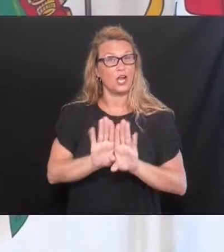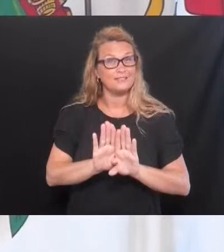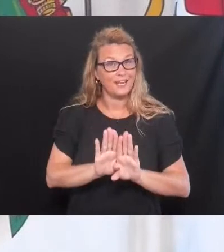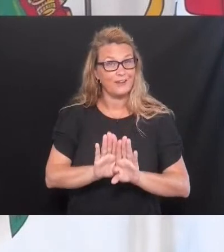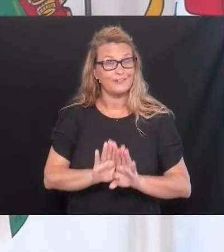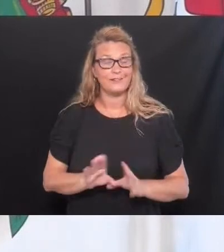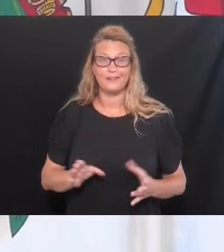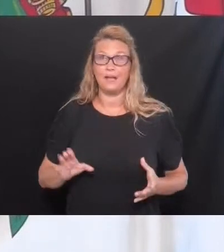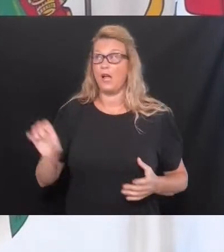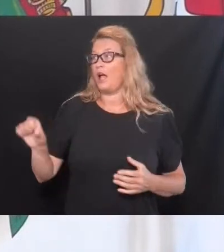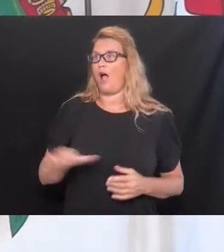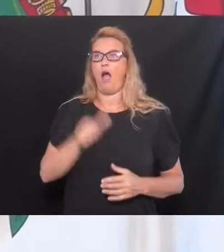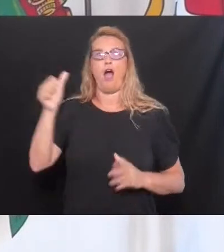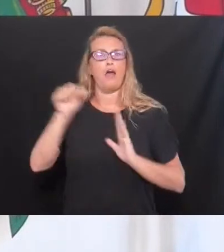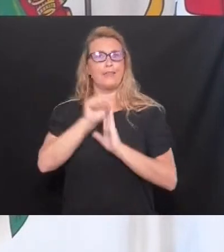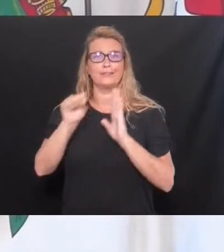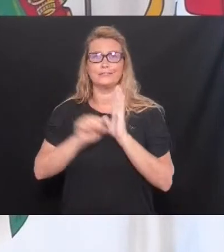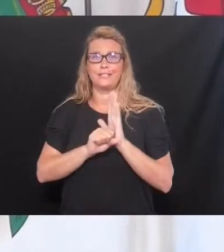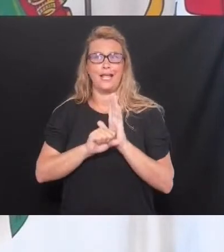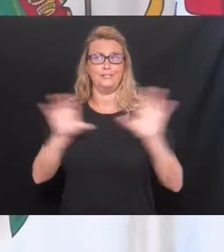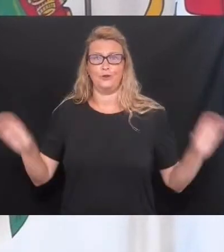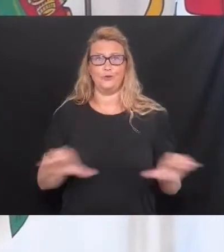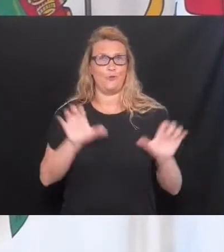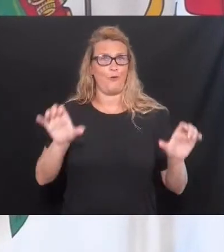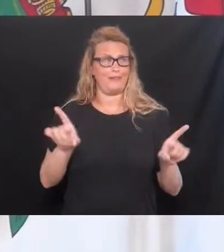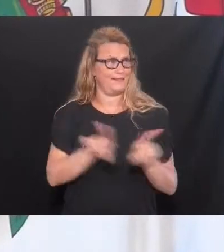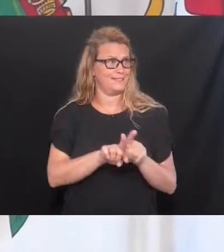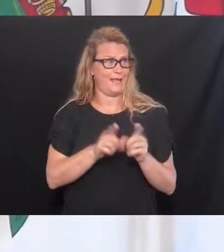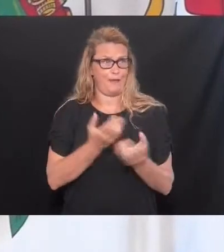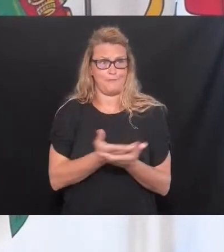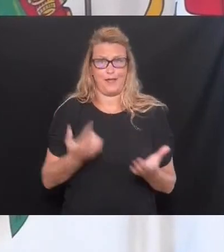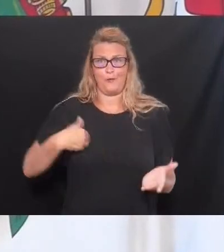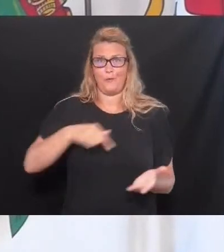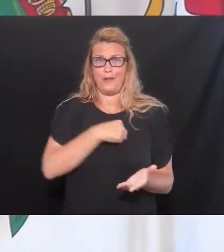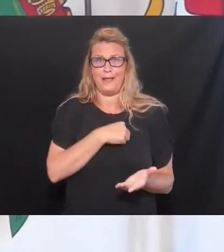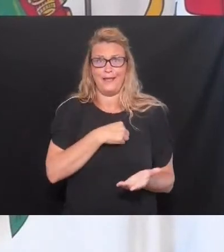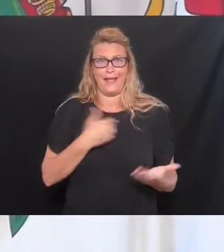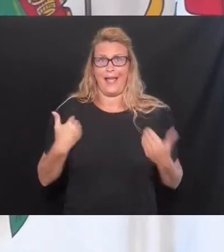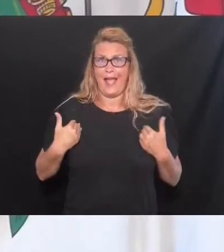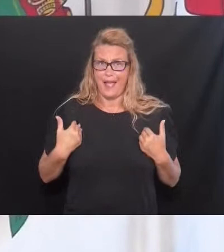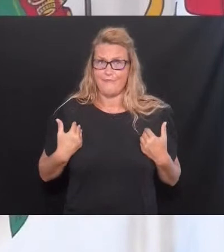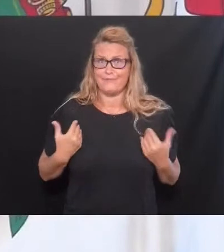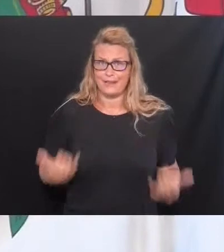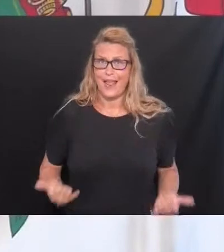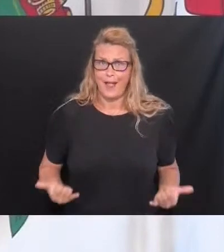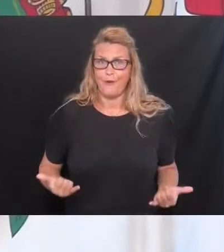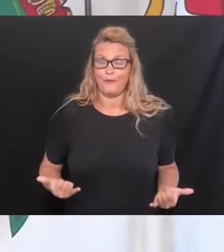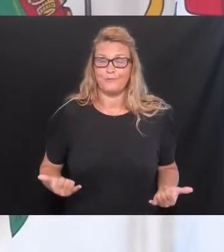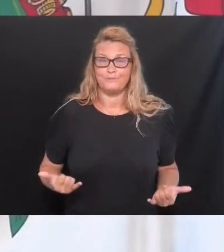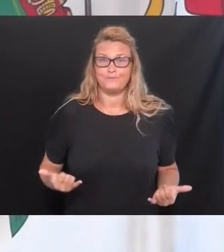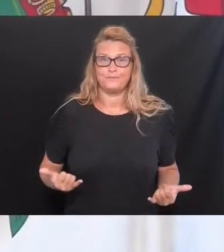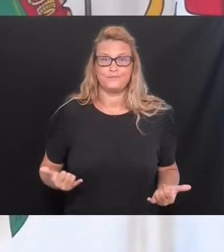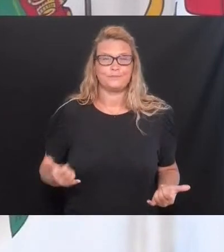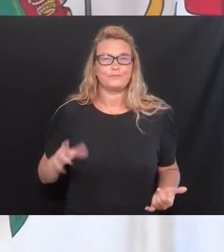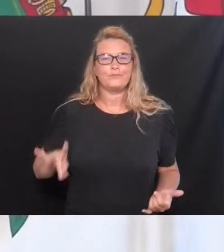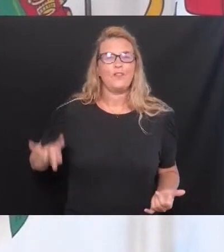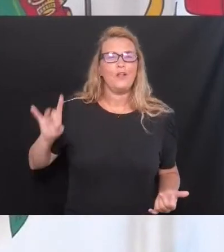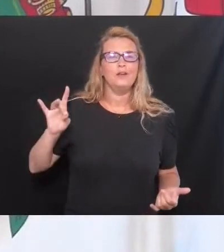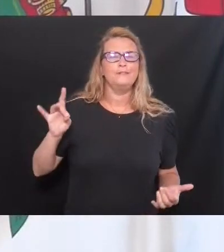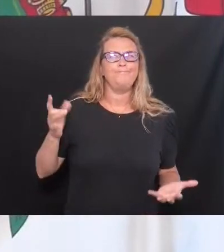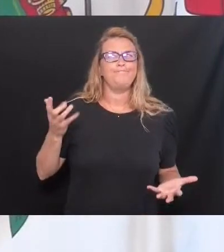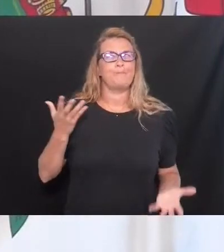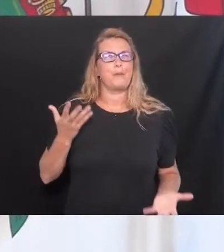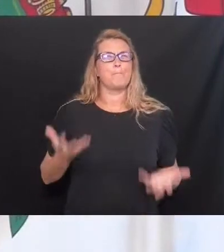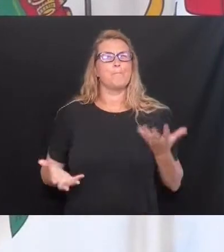Other states are doing exactly what we're doing, and to throw out, the idea